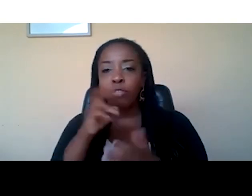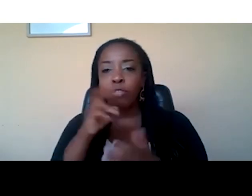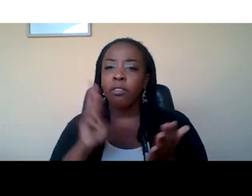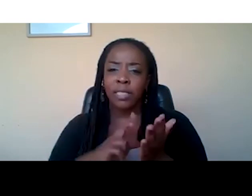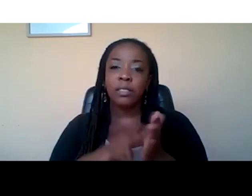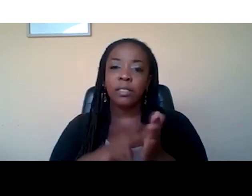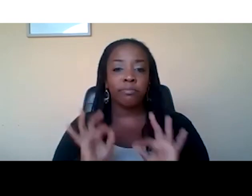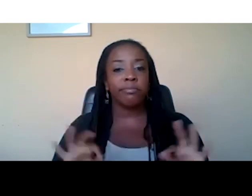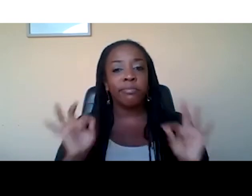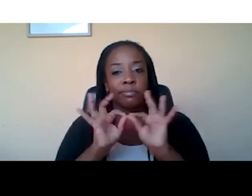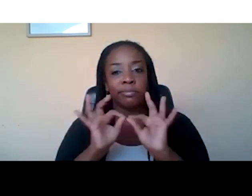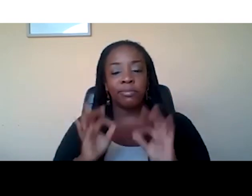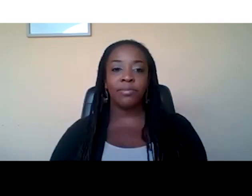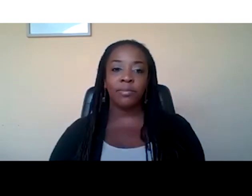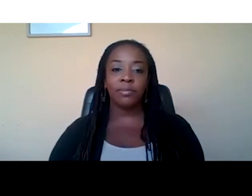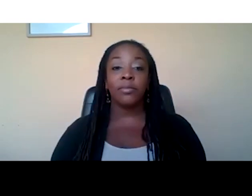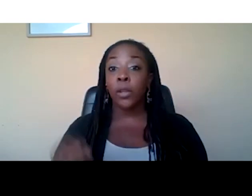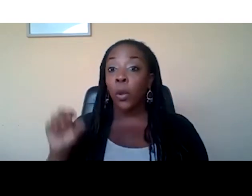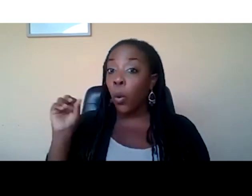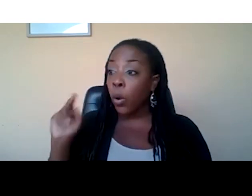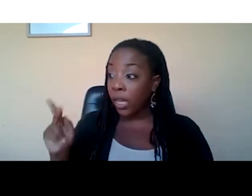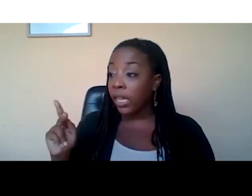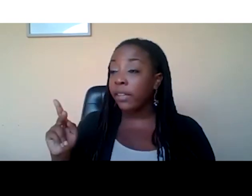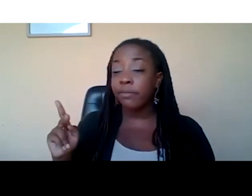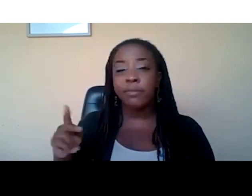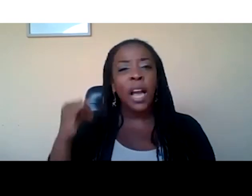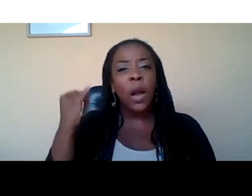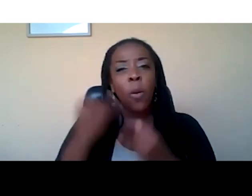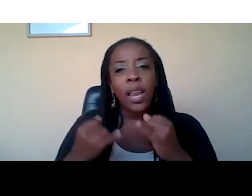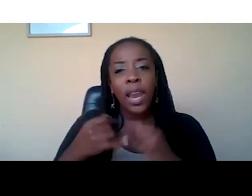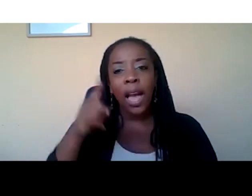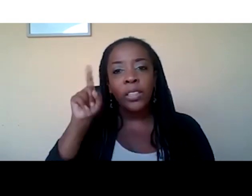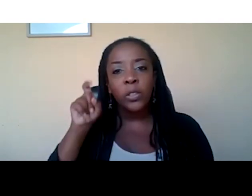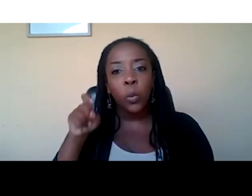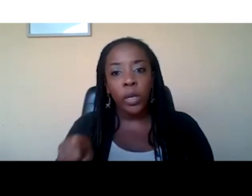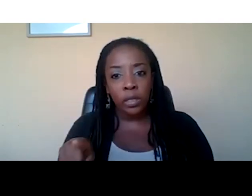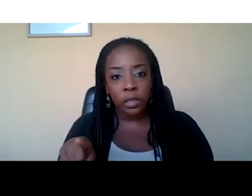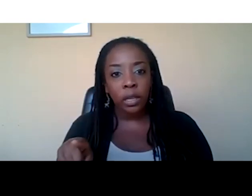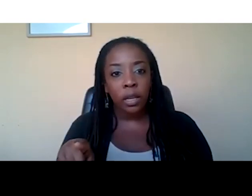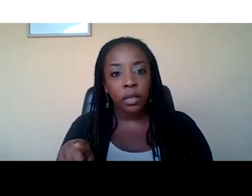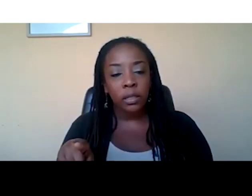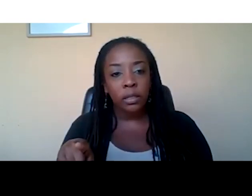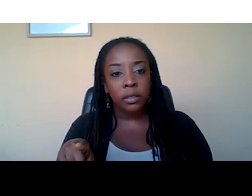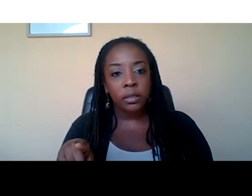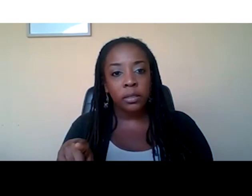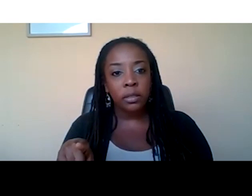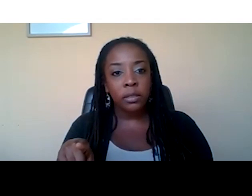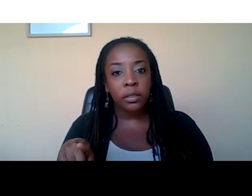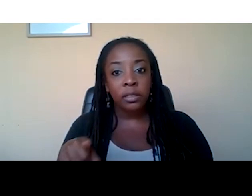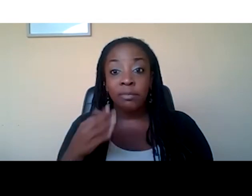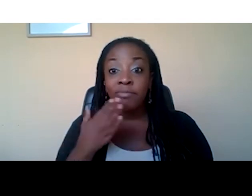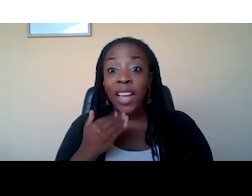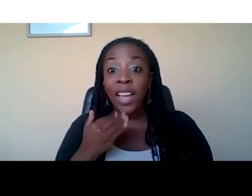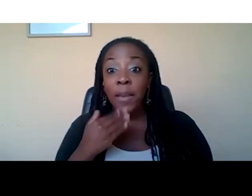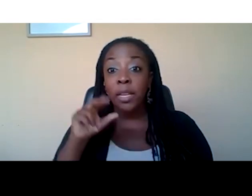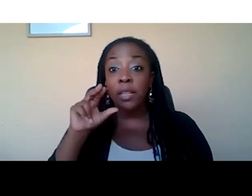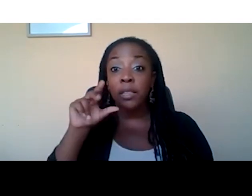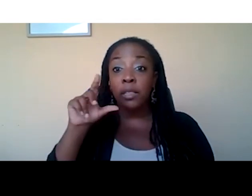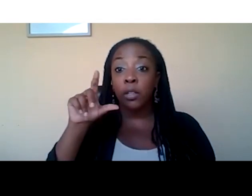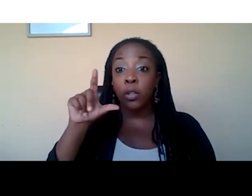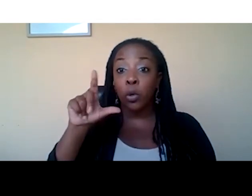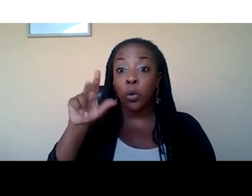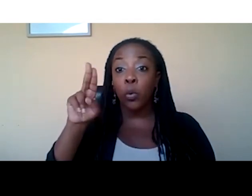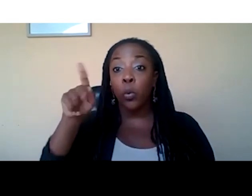important. Okay. One last question. Is diabetes, lupus, and other such